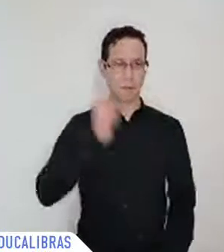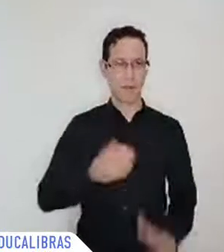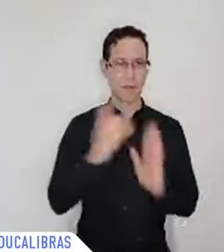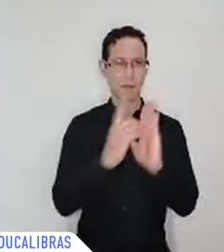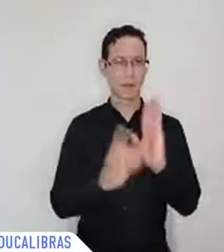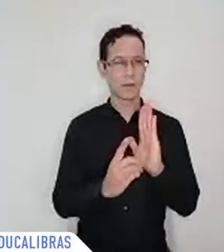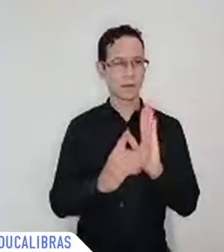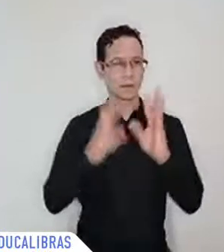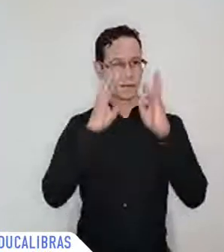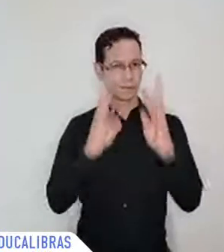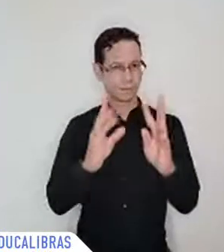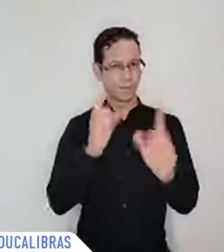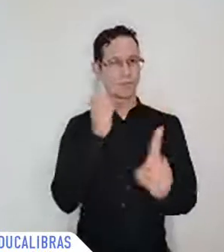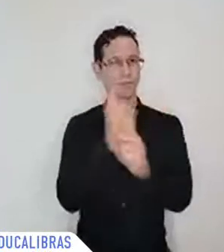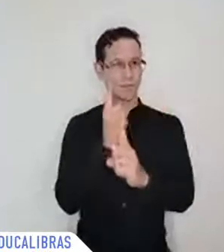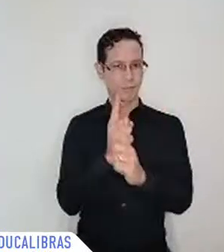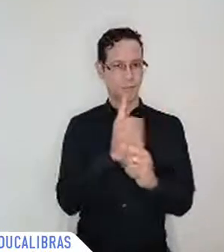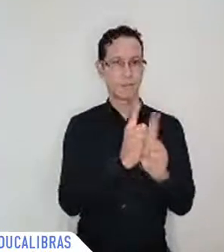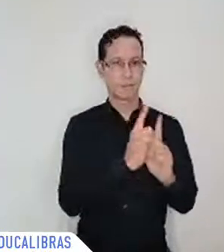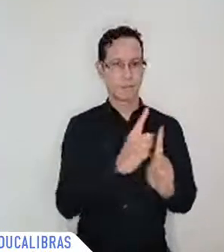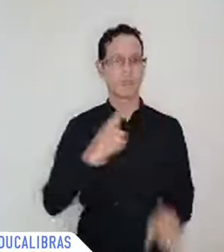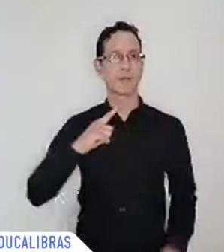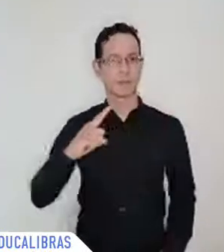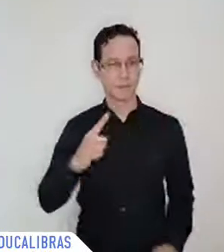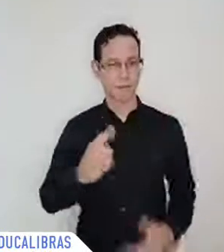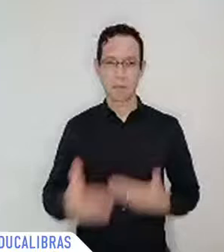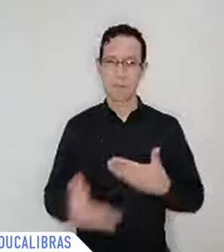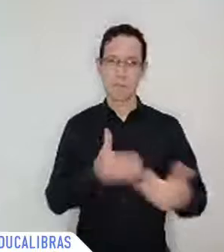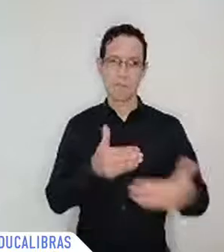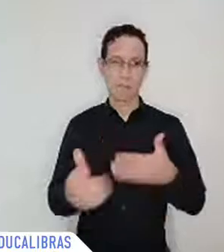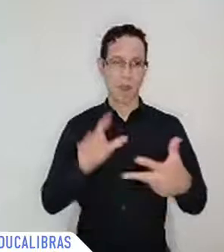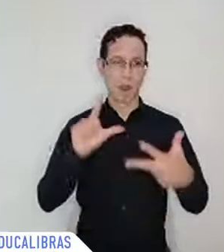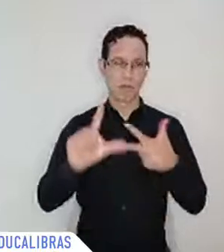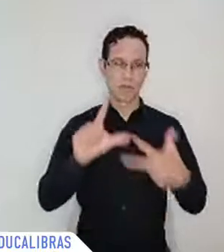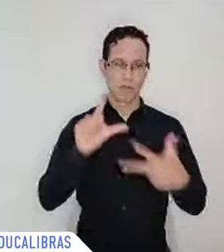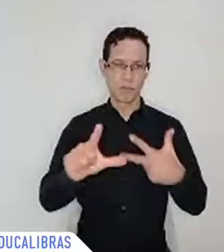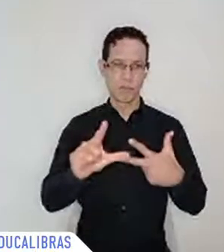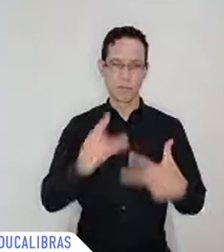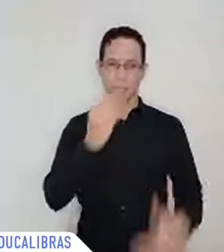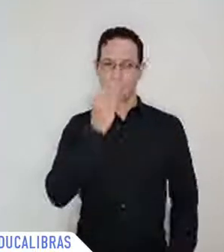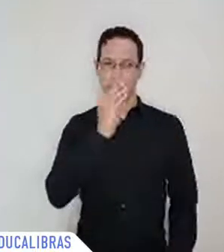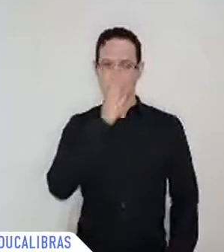governing by decrees. This is something that is happening a lot,